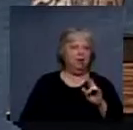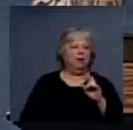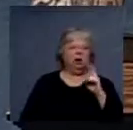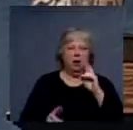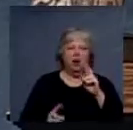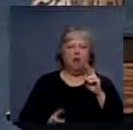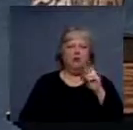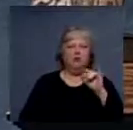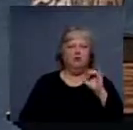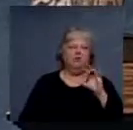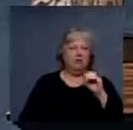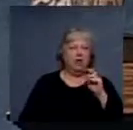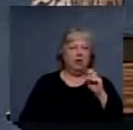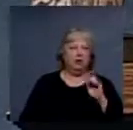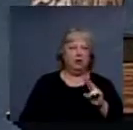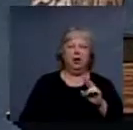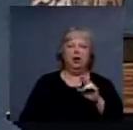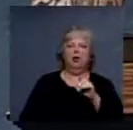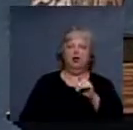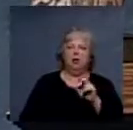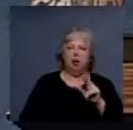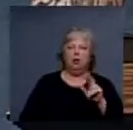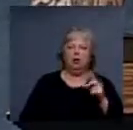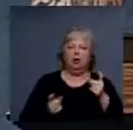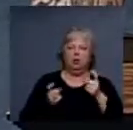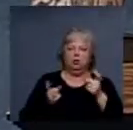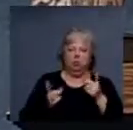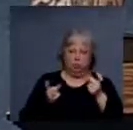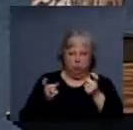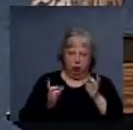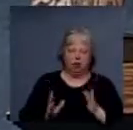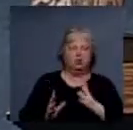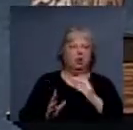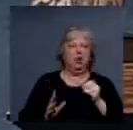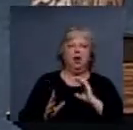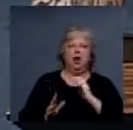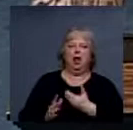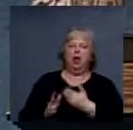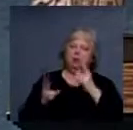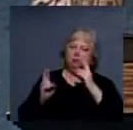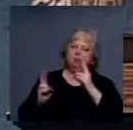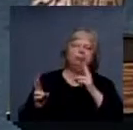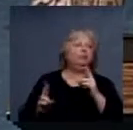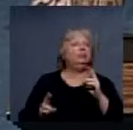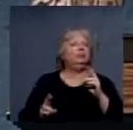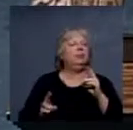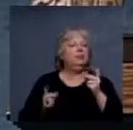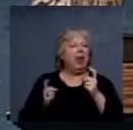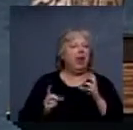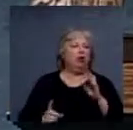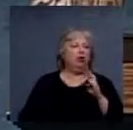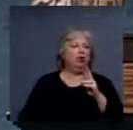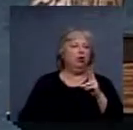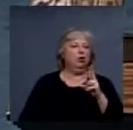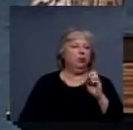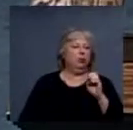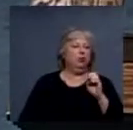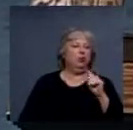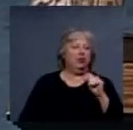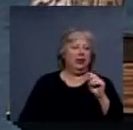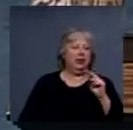Mayor Hines, Little Rock City Board of Directors, and our esteemed City Manager, Bruce T. Moore. Thank